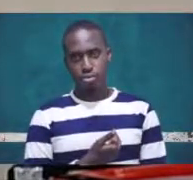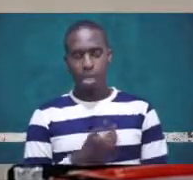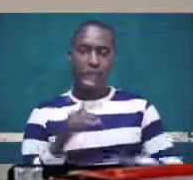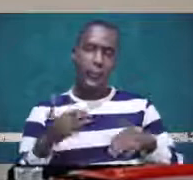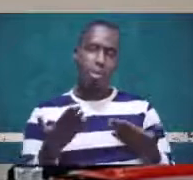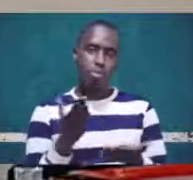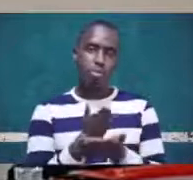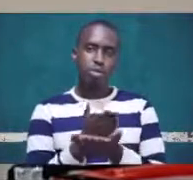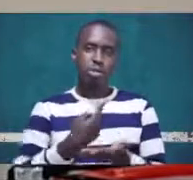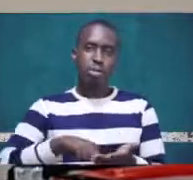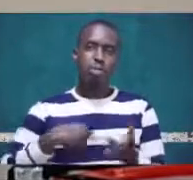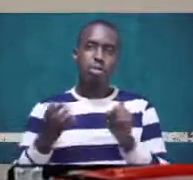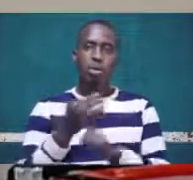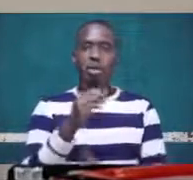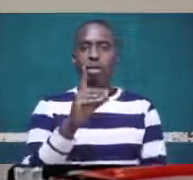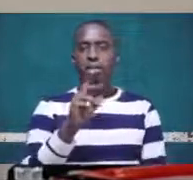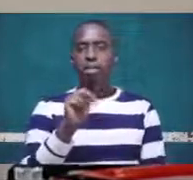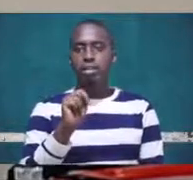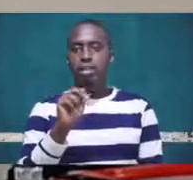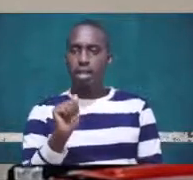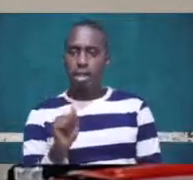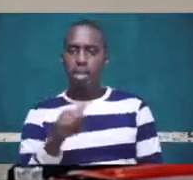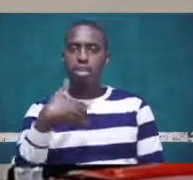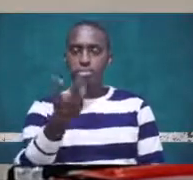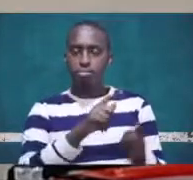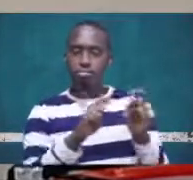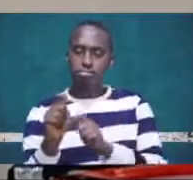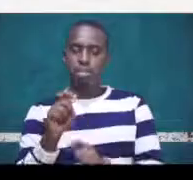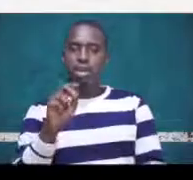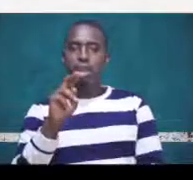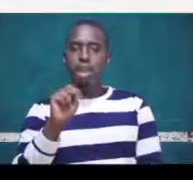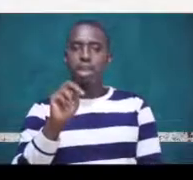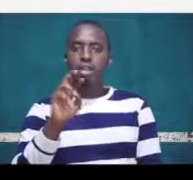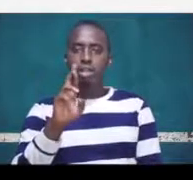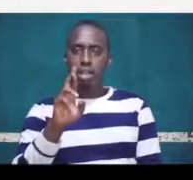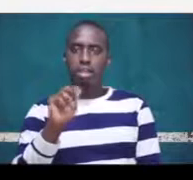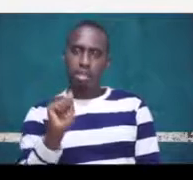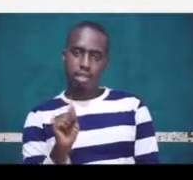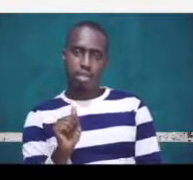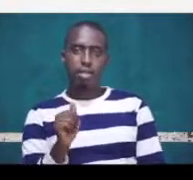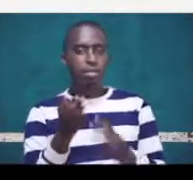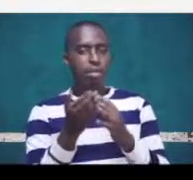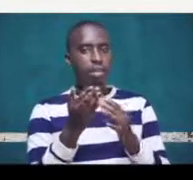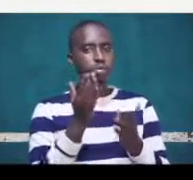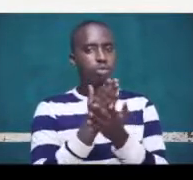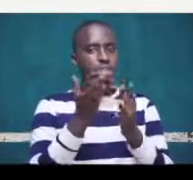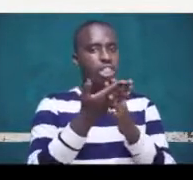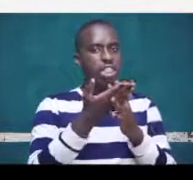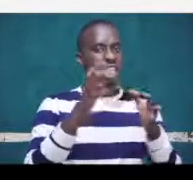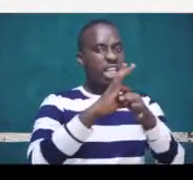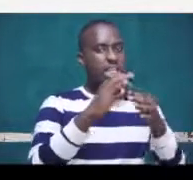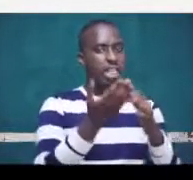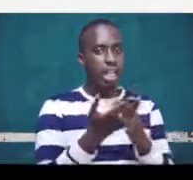How do we get our DNA moved to mRNA? What is the link between the DNA and the